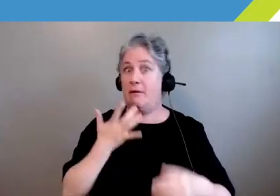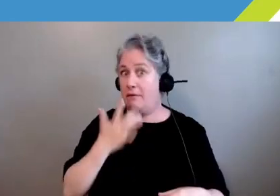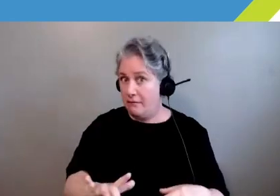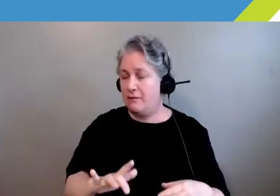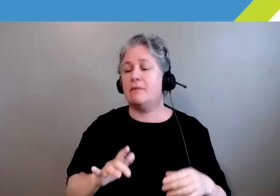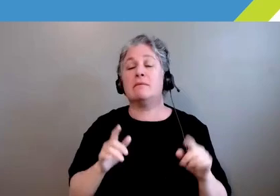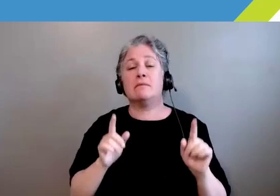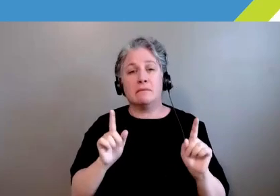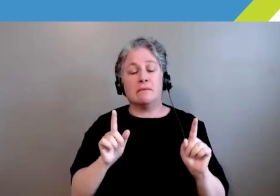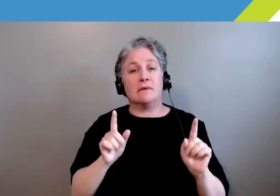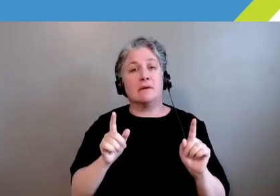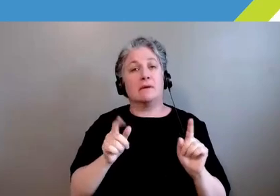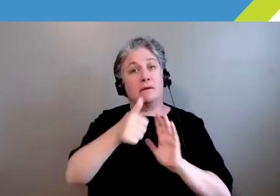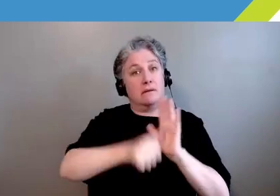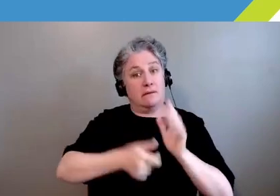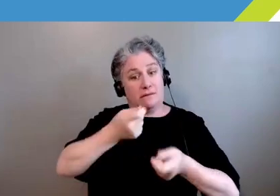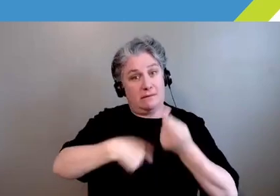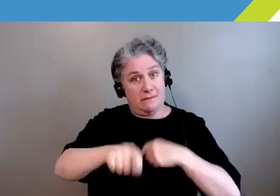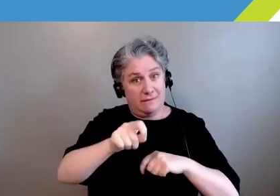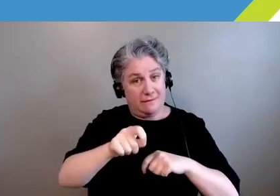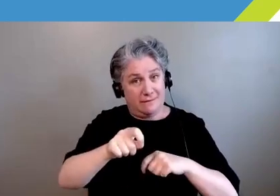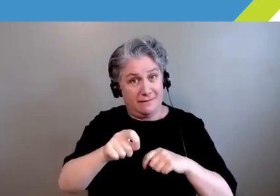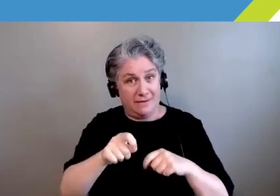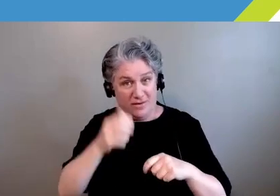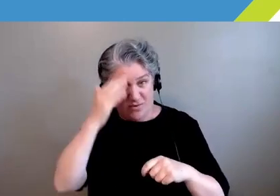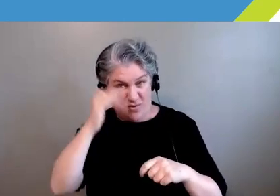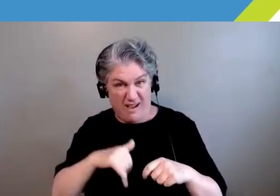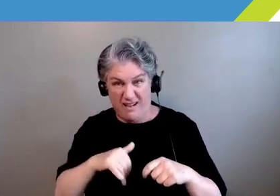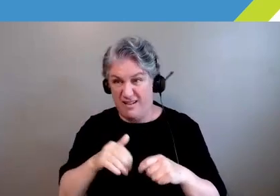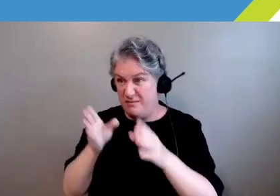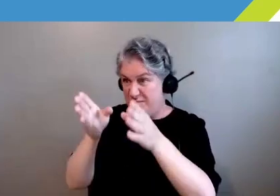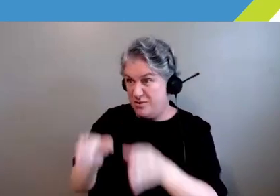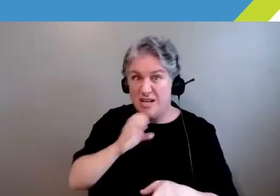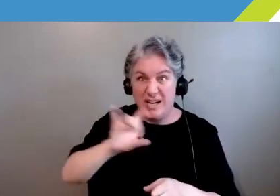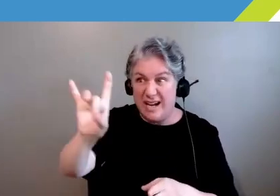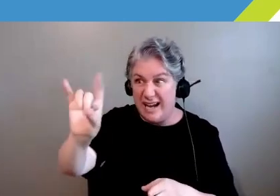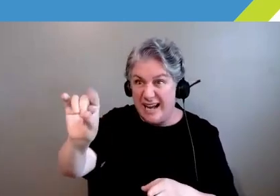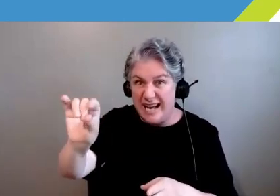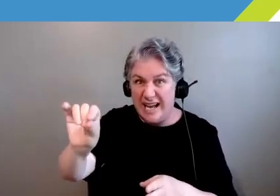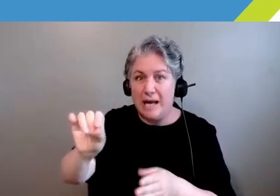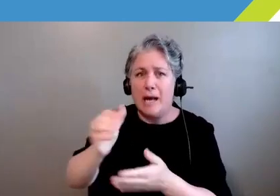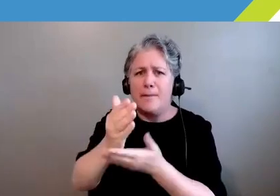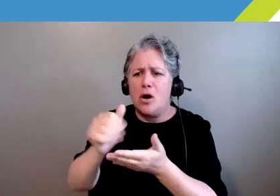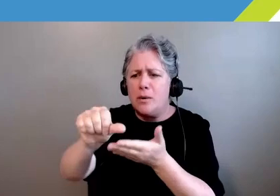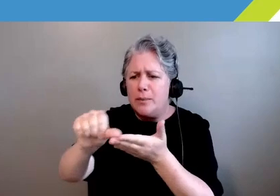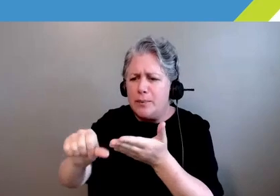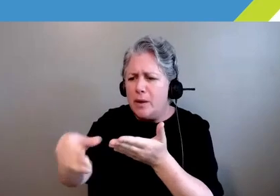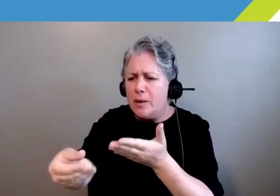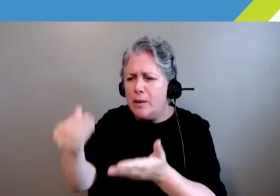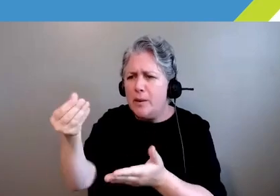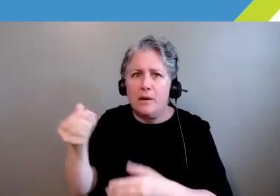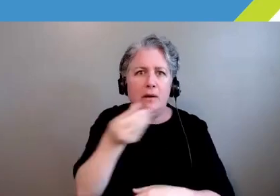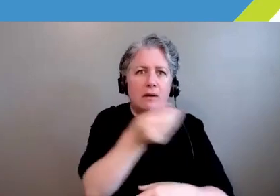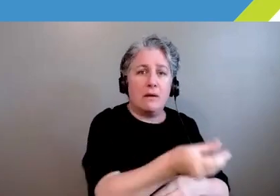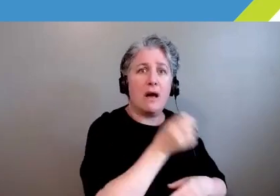look at transplantation, you can actually take a liver from an 80-year-old and donate it to an 18-year-old. And if